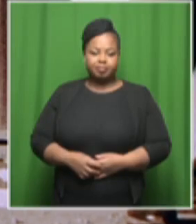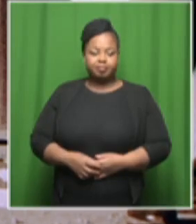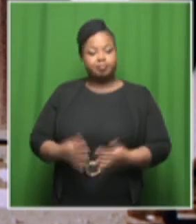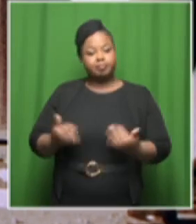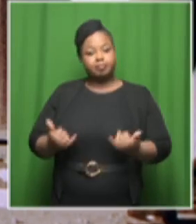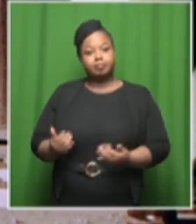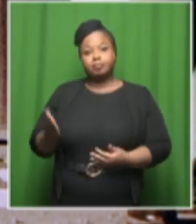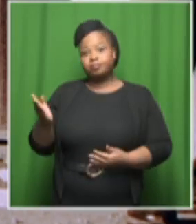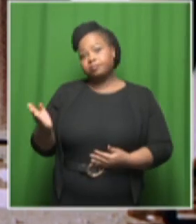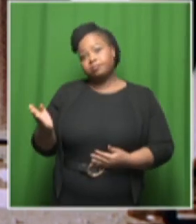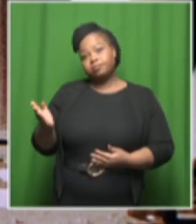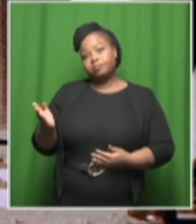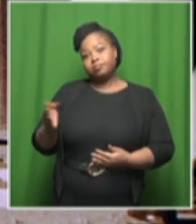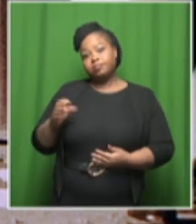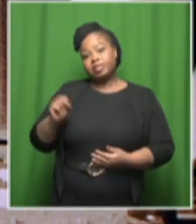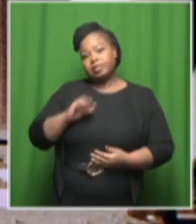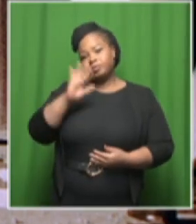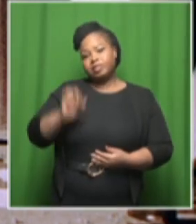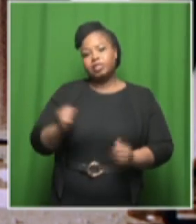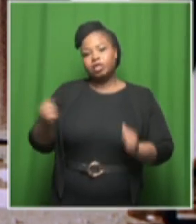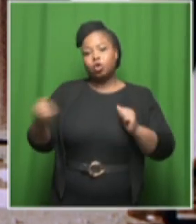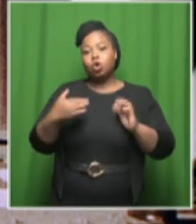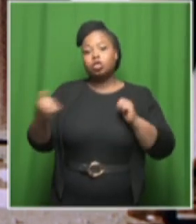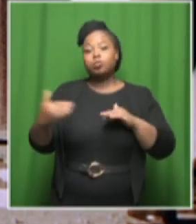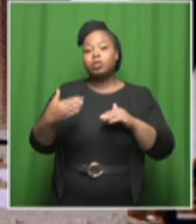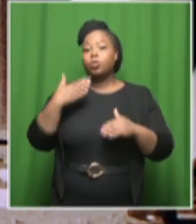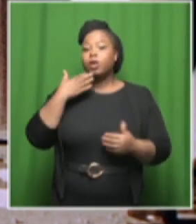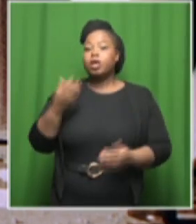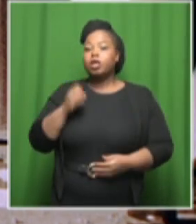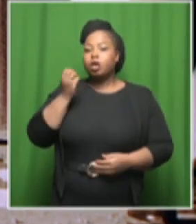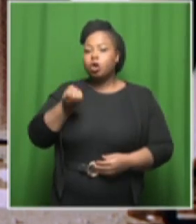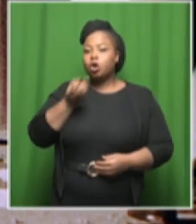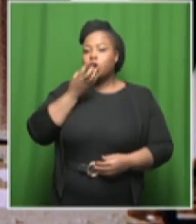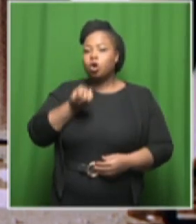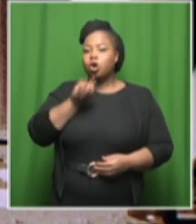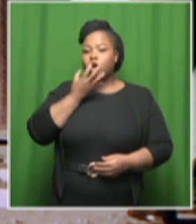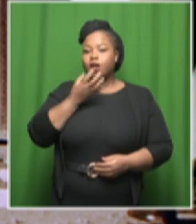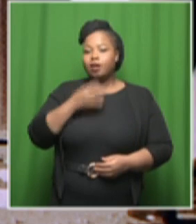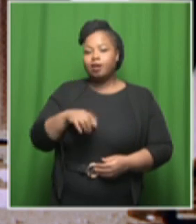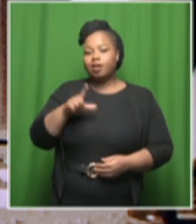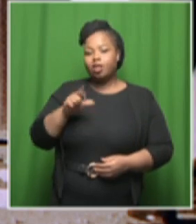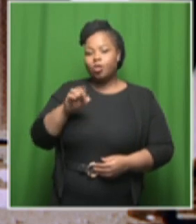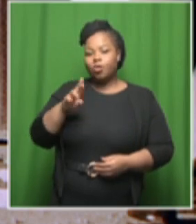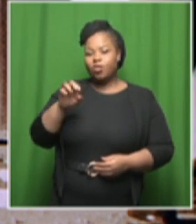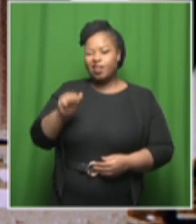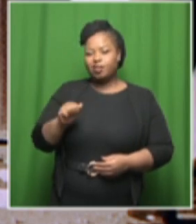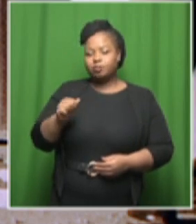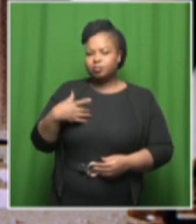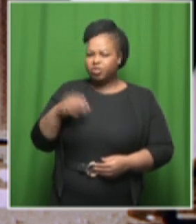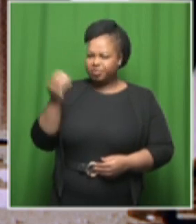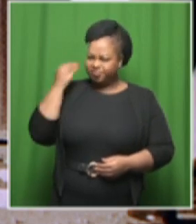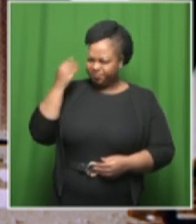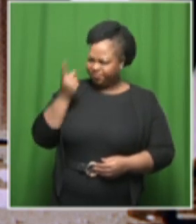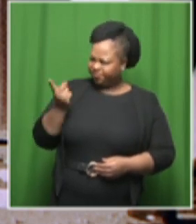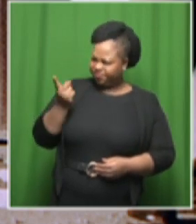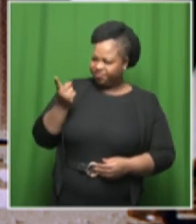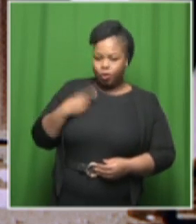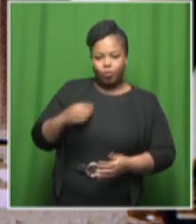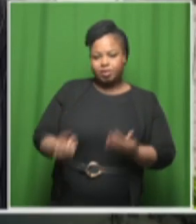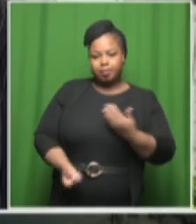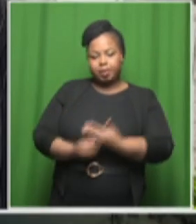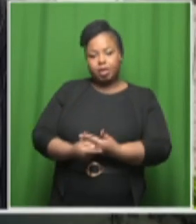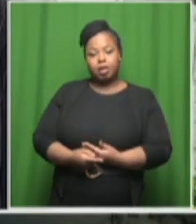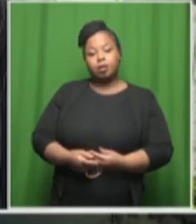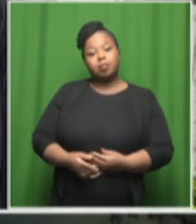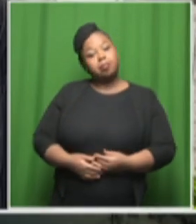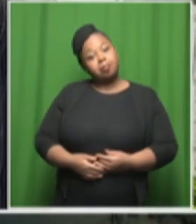Joining us now, the SABC correspondent in Hong Kong, Laura Westbrook, to find out how things are going in the Far East.